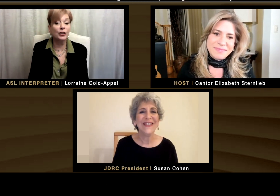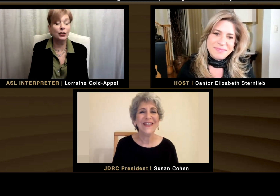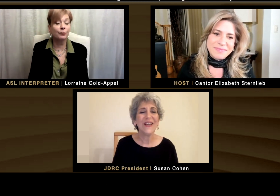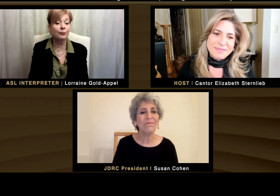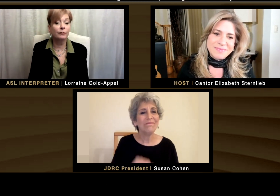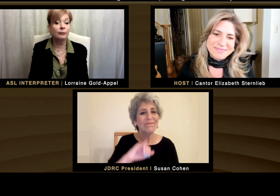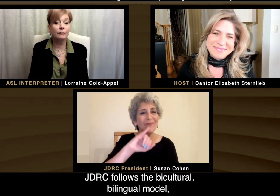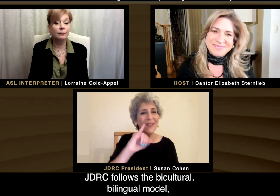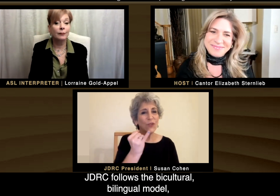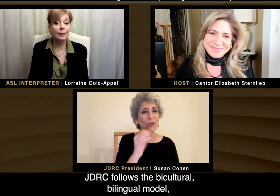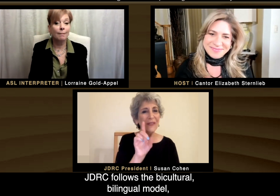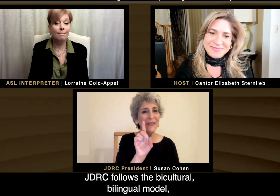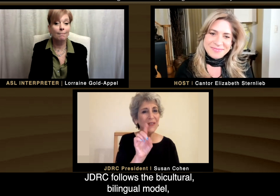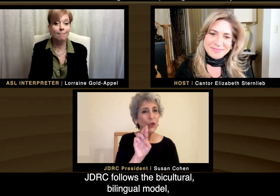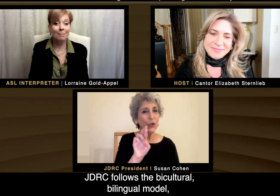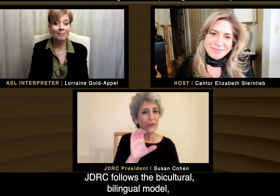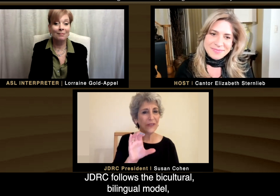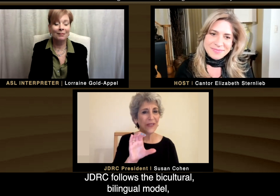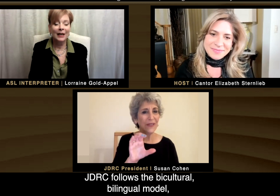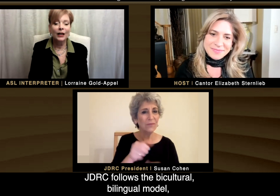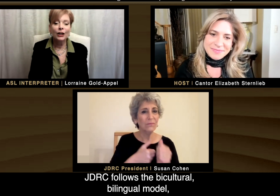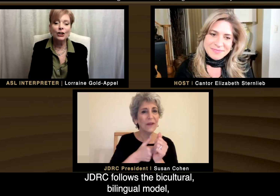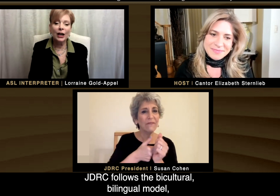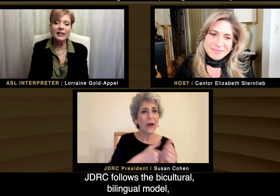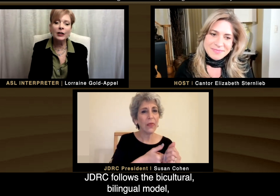That's a good question.